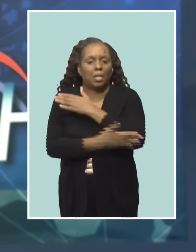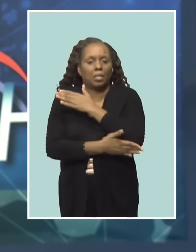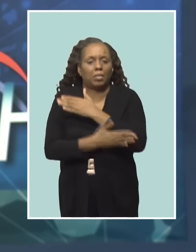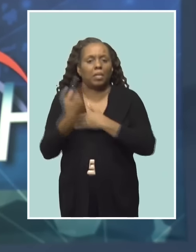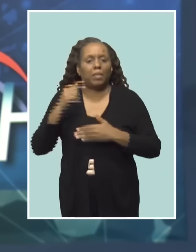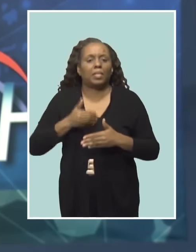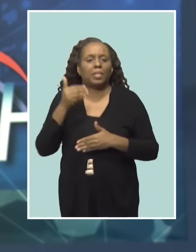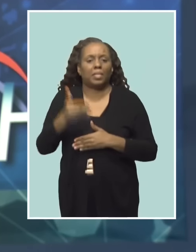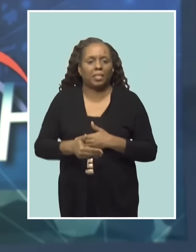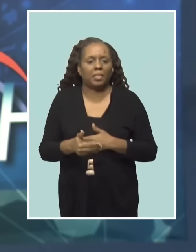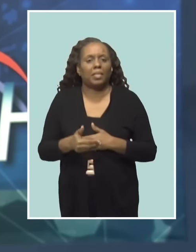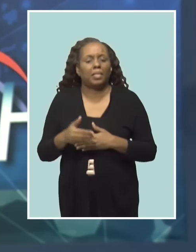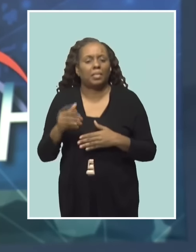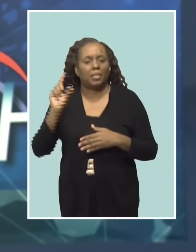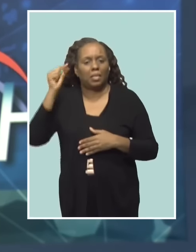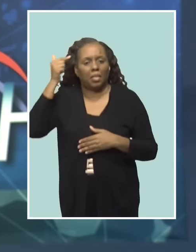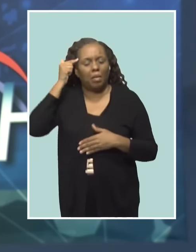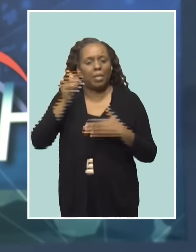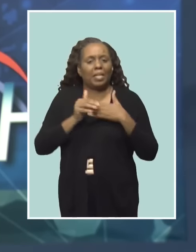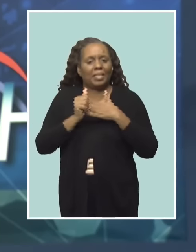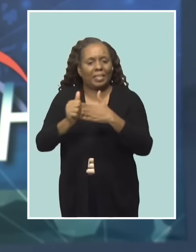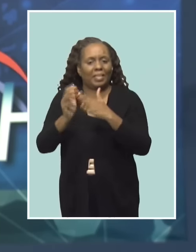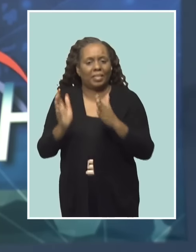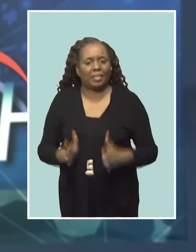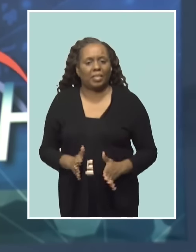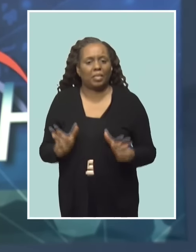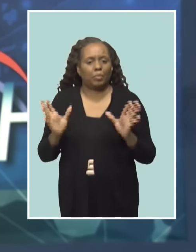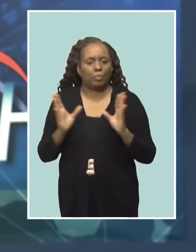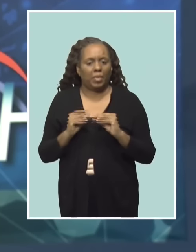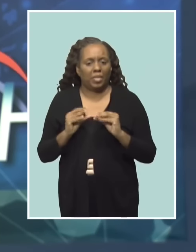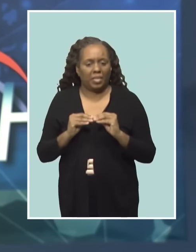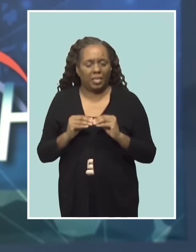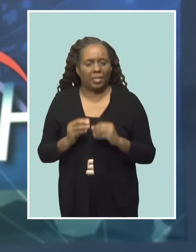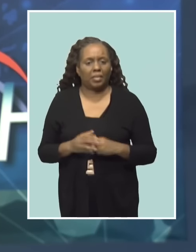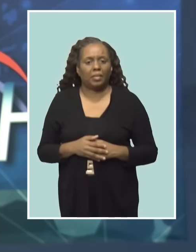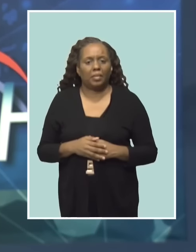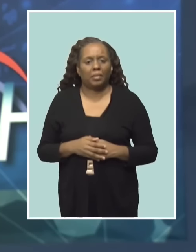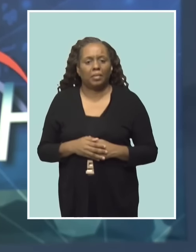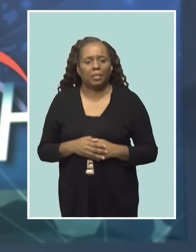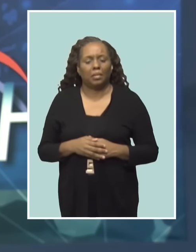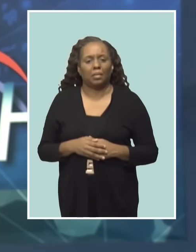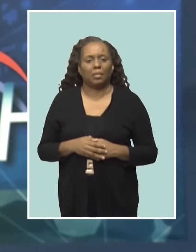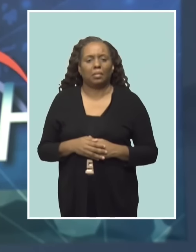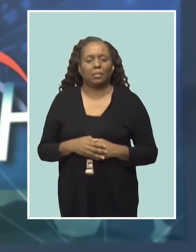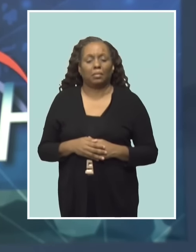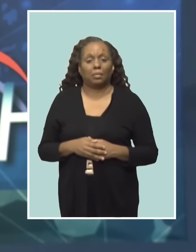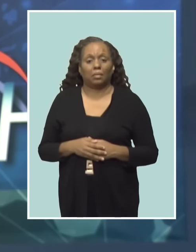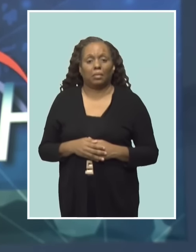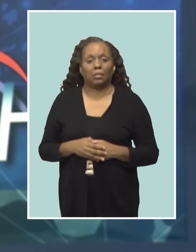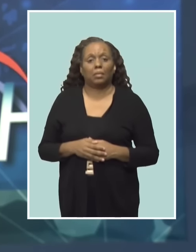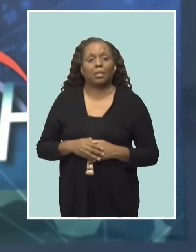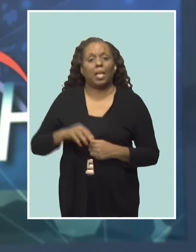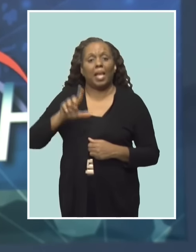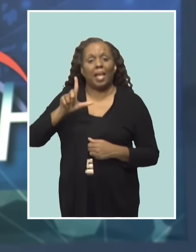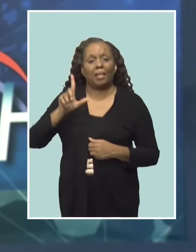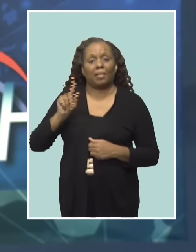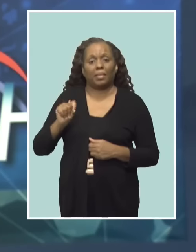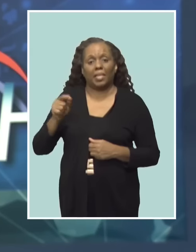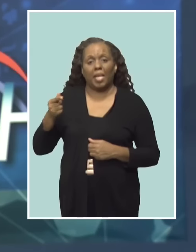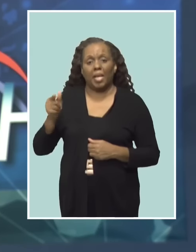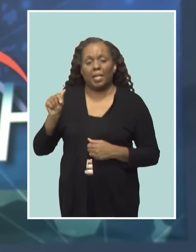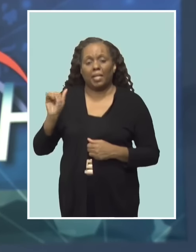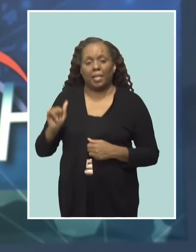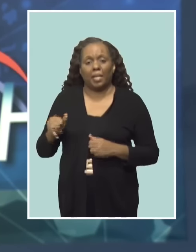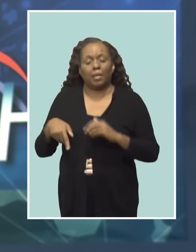Heads of Government meeting. Students of the Lawrence T. Gay Primary now have a greater knowledge of dental hygiene.